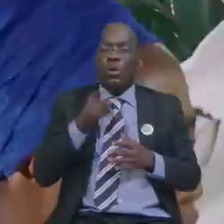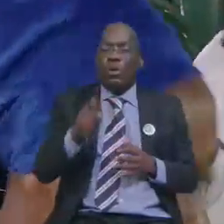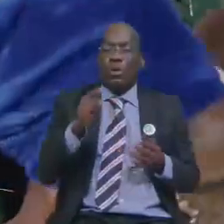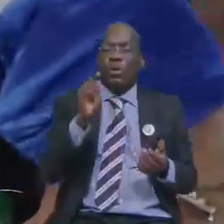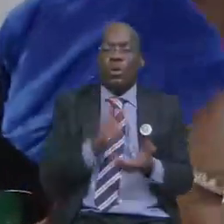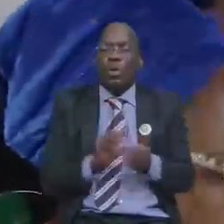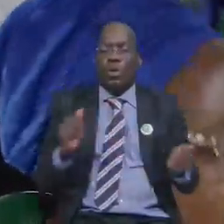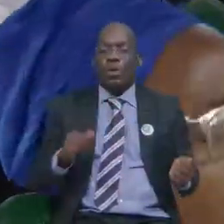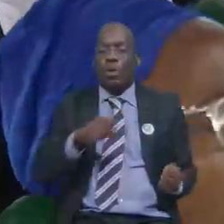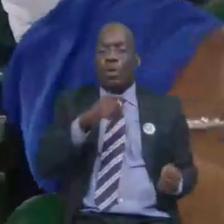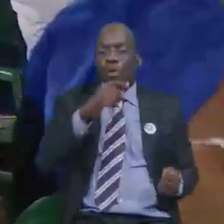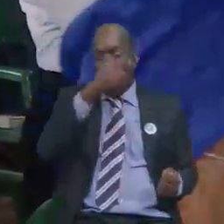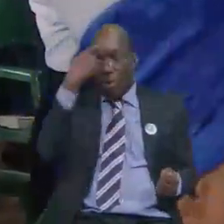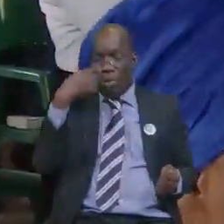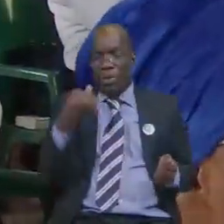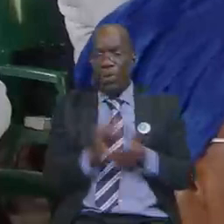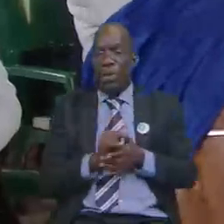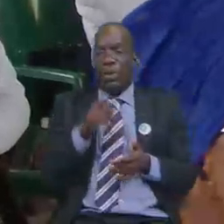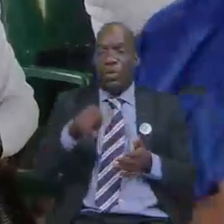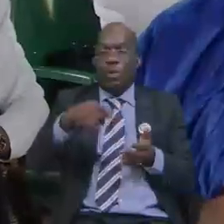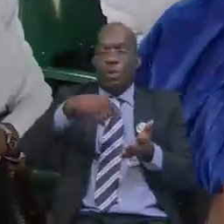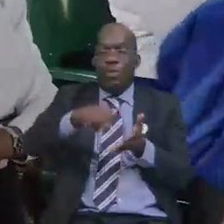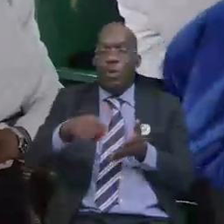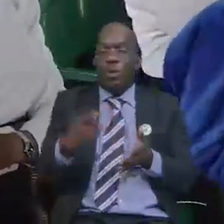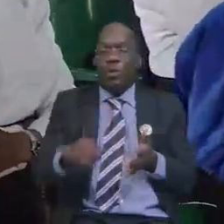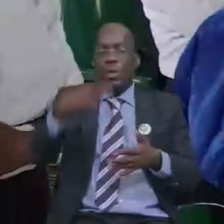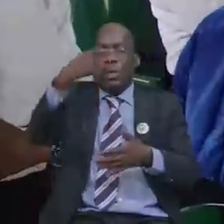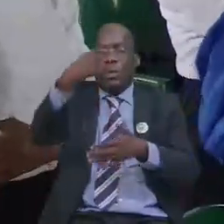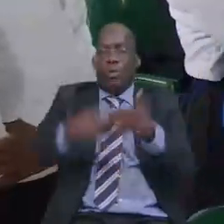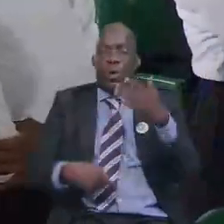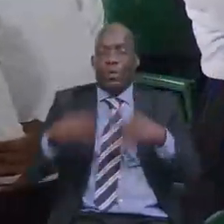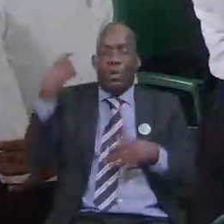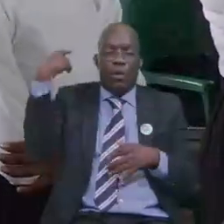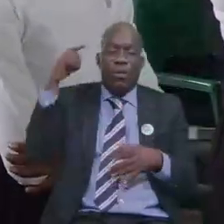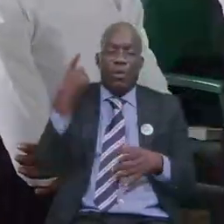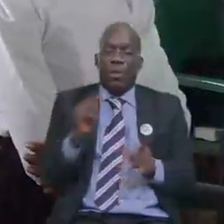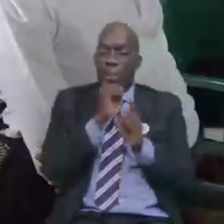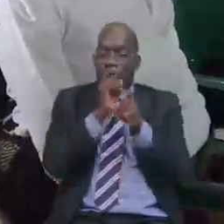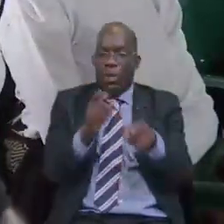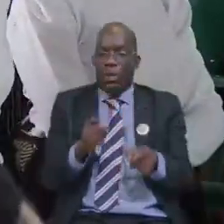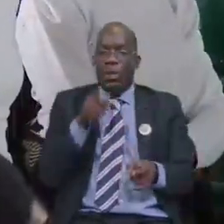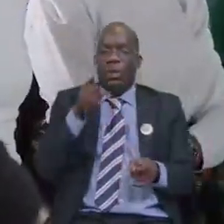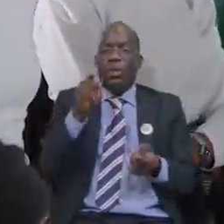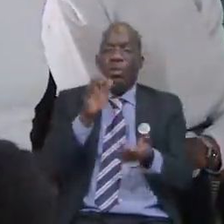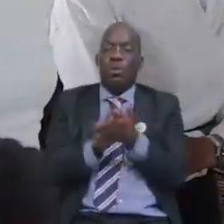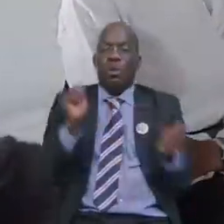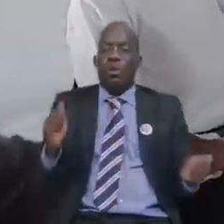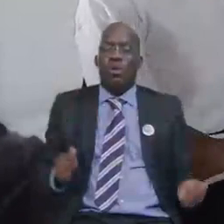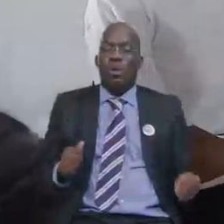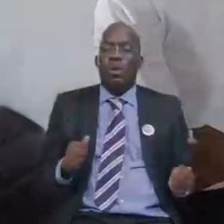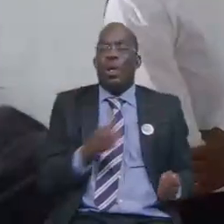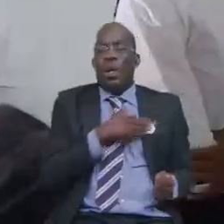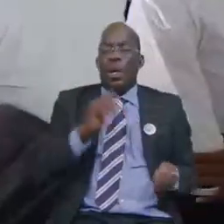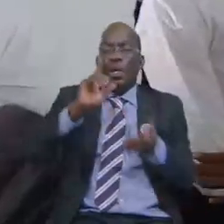you pay the price. For the prize, you believe, and